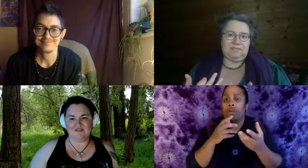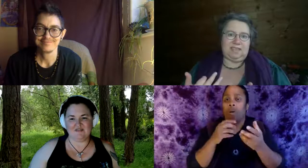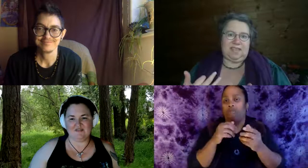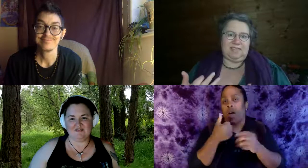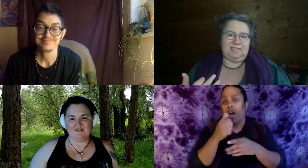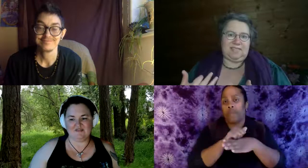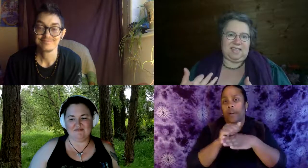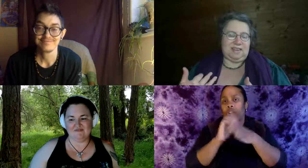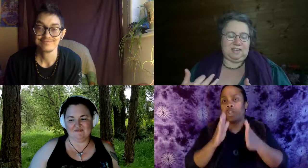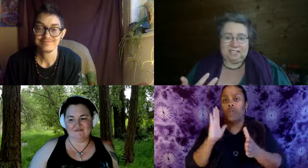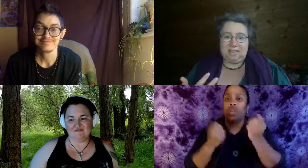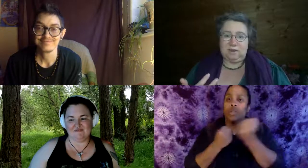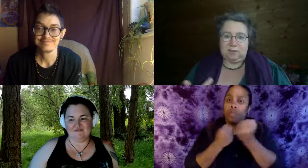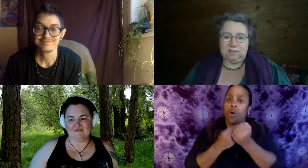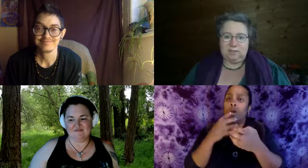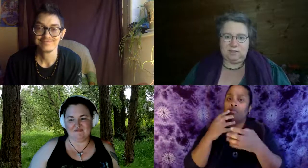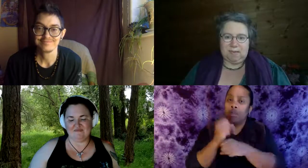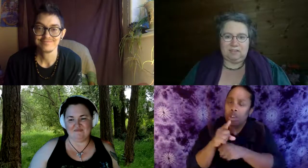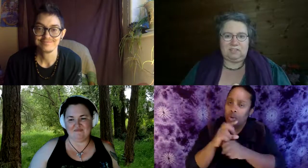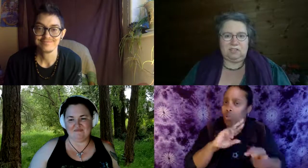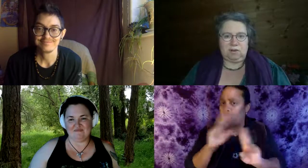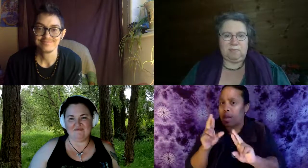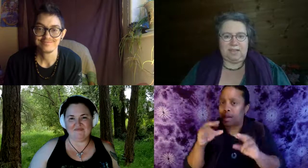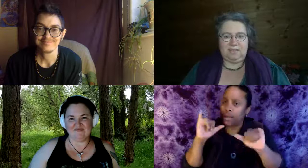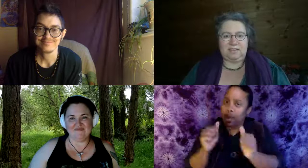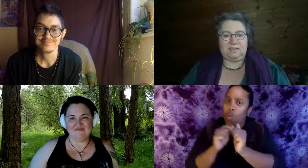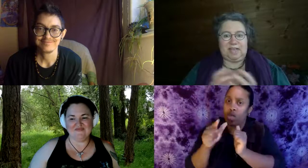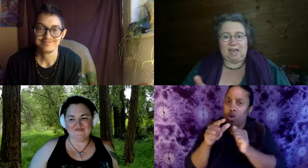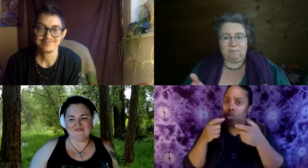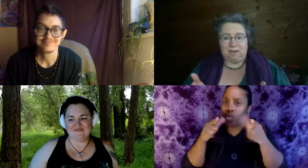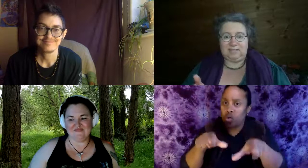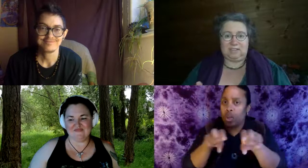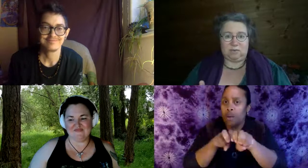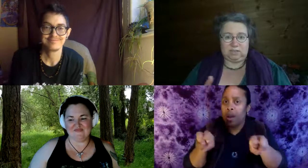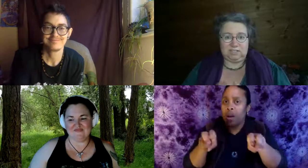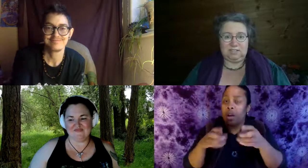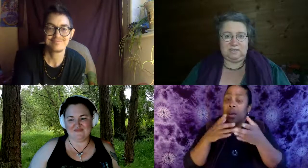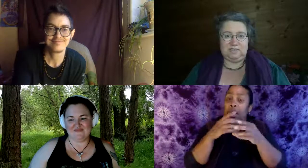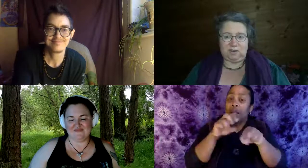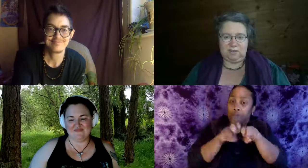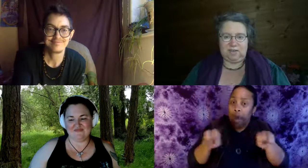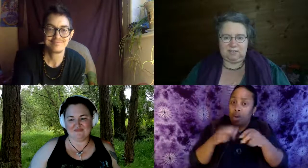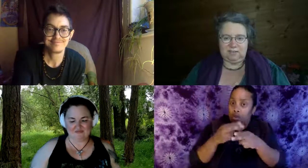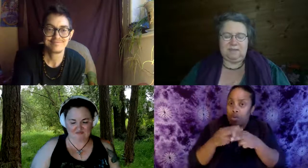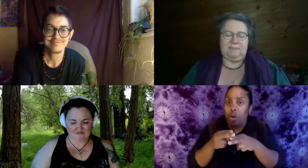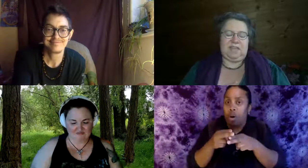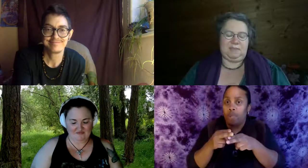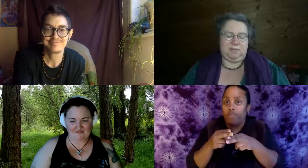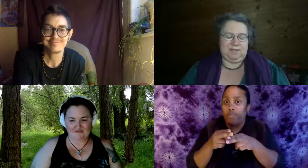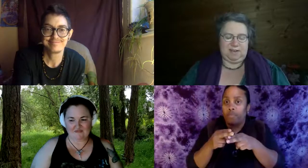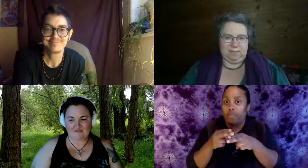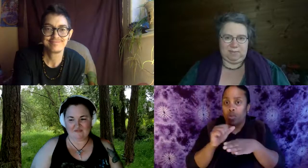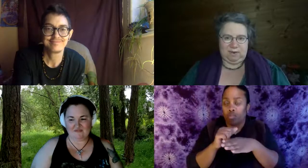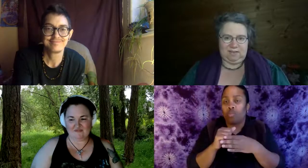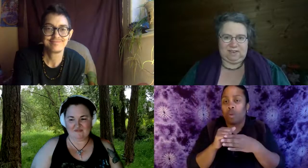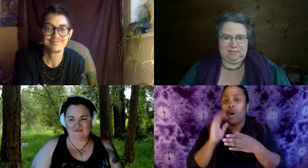ready, and then stay there with you during the panel. It's a shorter panel and it's only half price to ask questions of this training panel. And we'll be